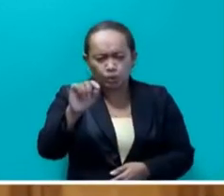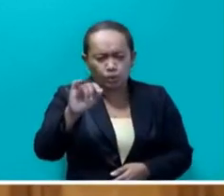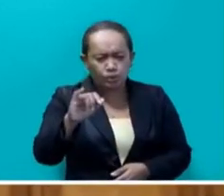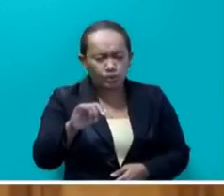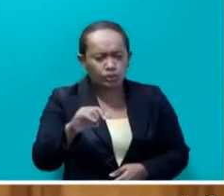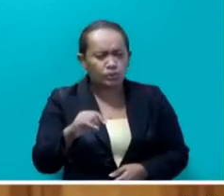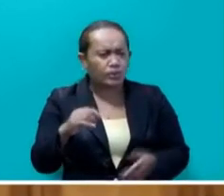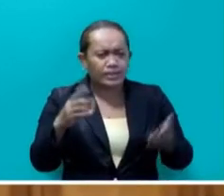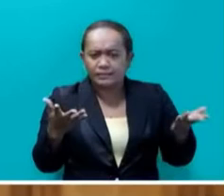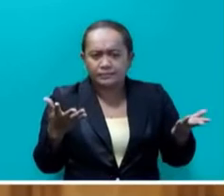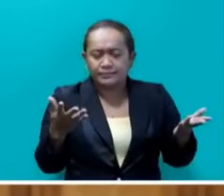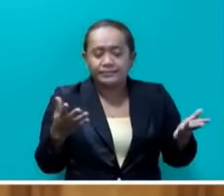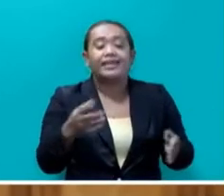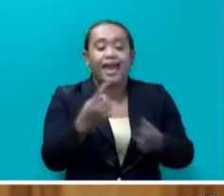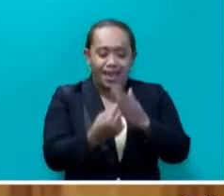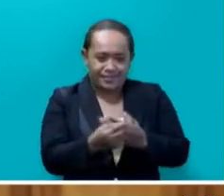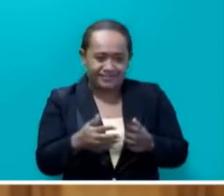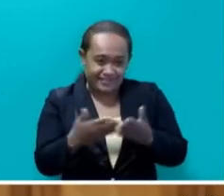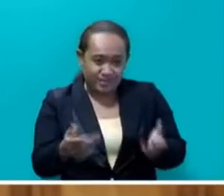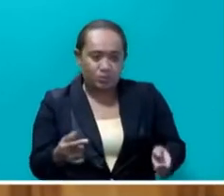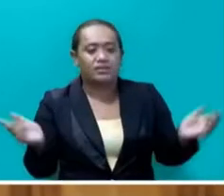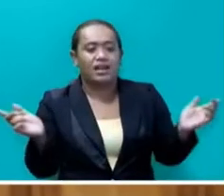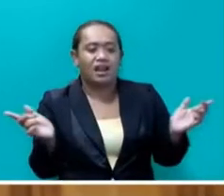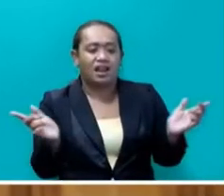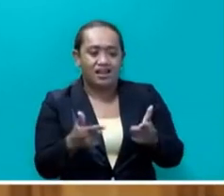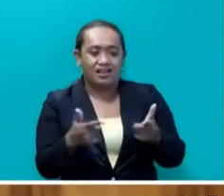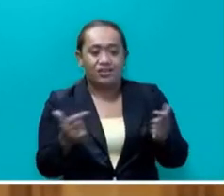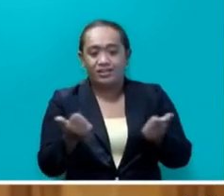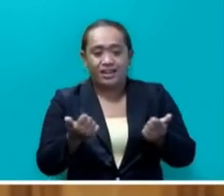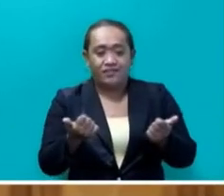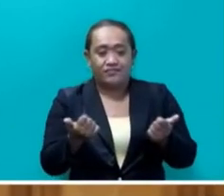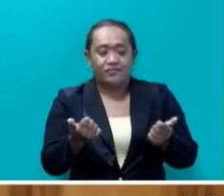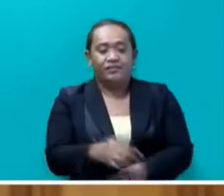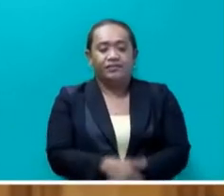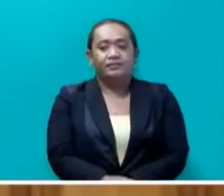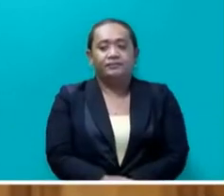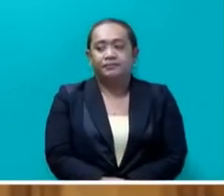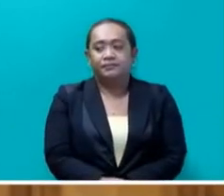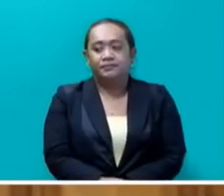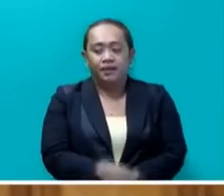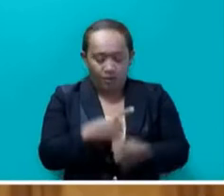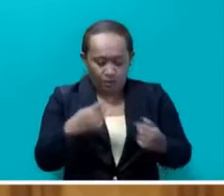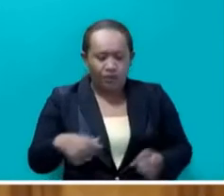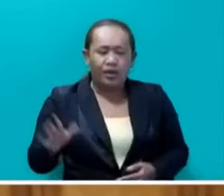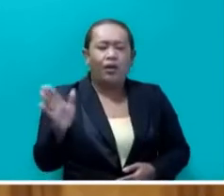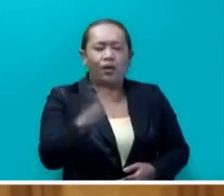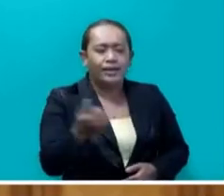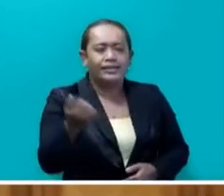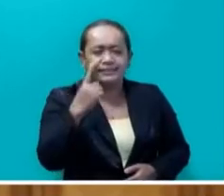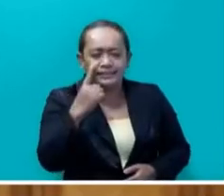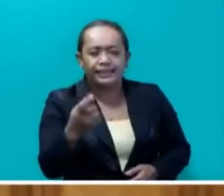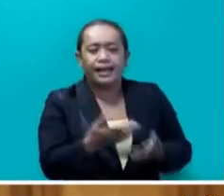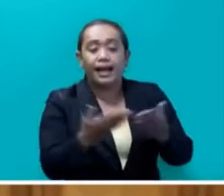unfortunately, that is lacking from the Fiji First government. And as we all see, it's